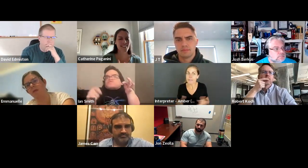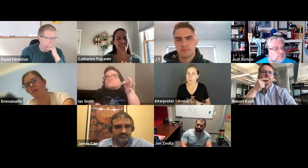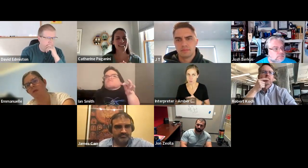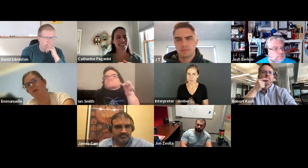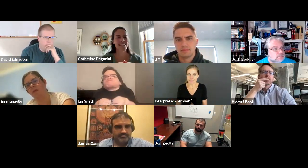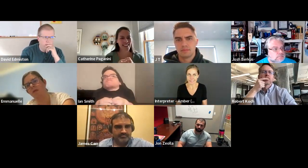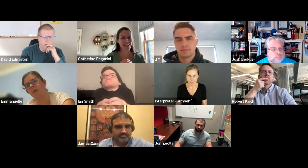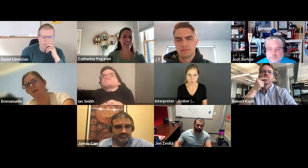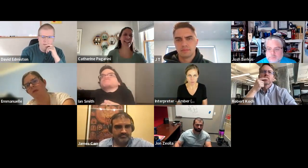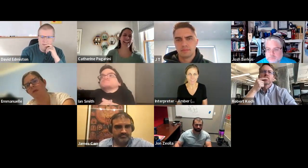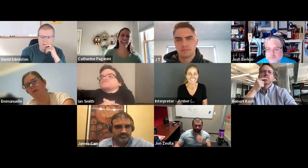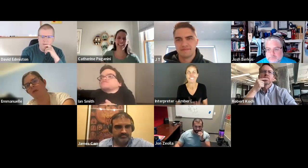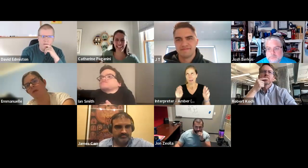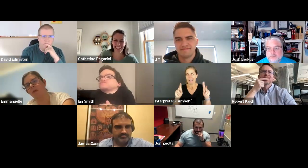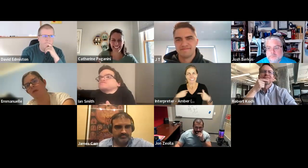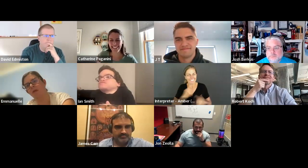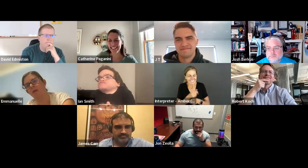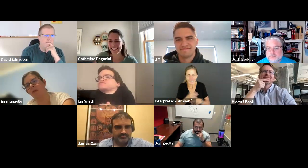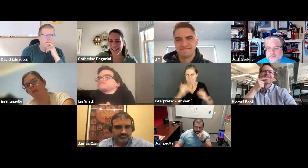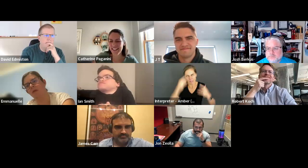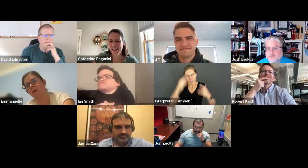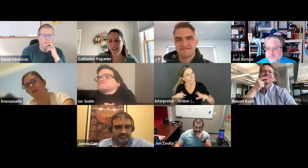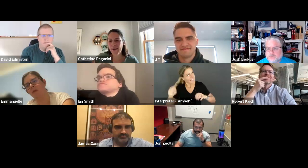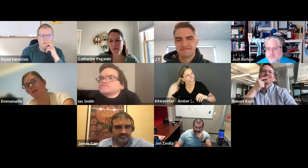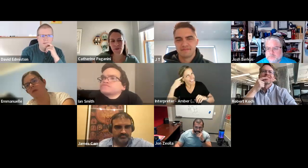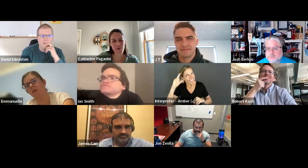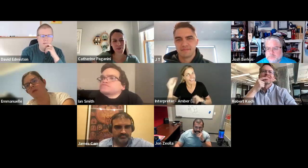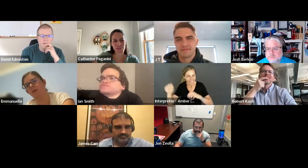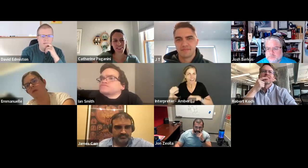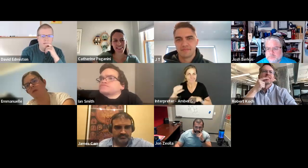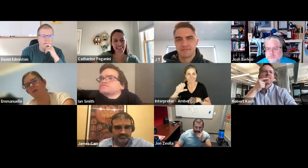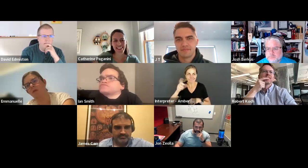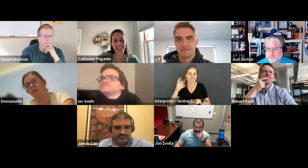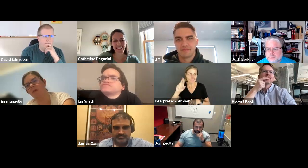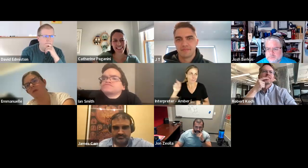I think it was you. Yes, I think it was you. Yeah.